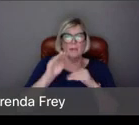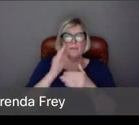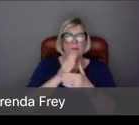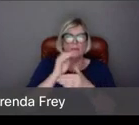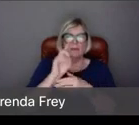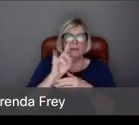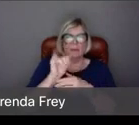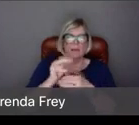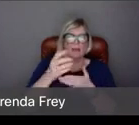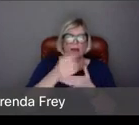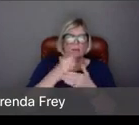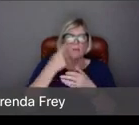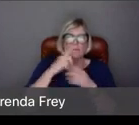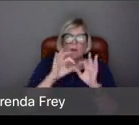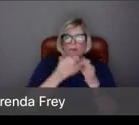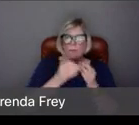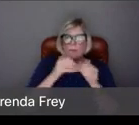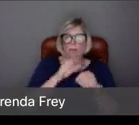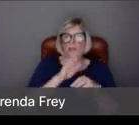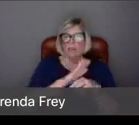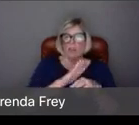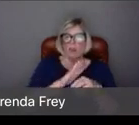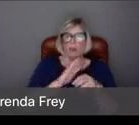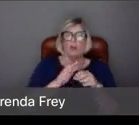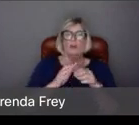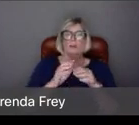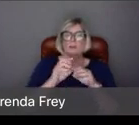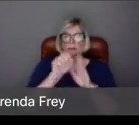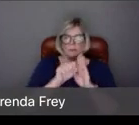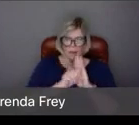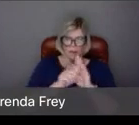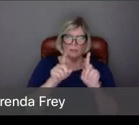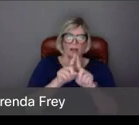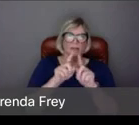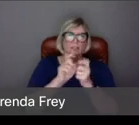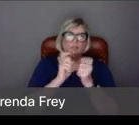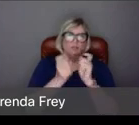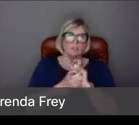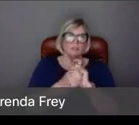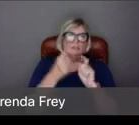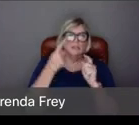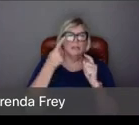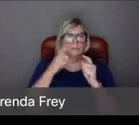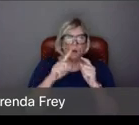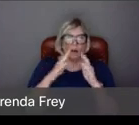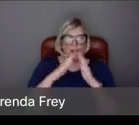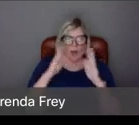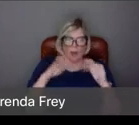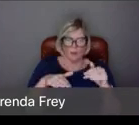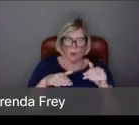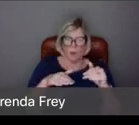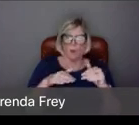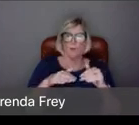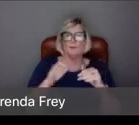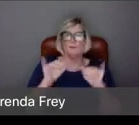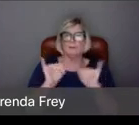for families in their state as adjusted for household size. That's a lot of words for 7:45 at night, just saying.